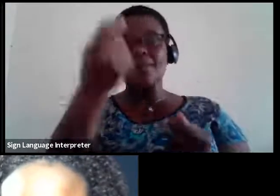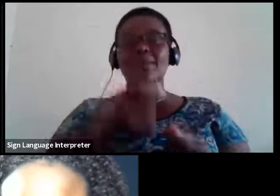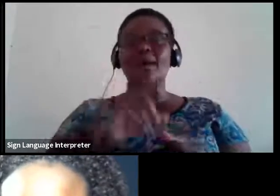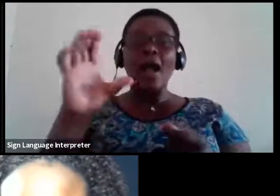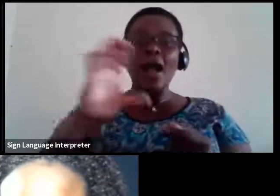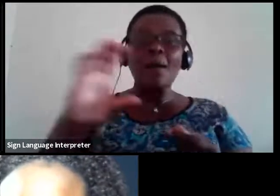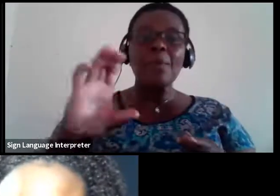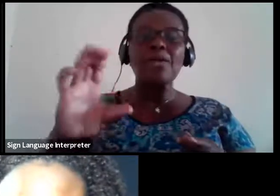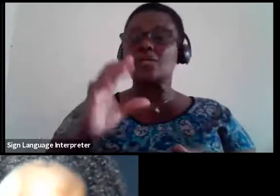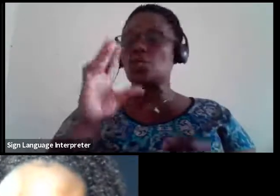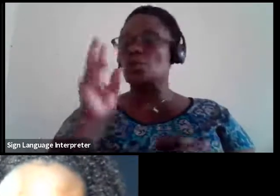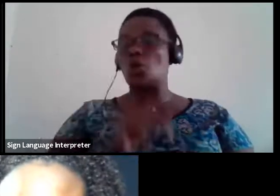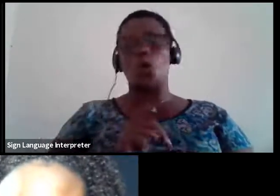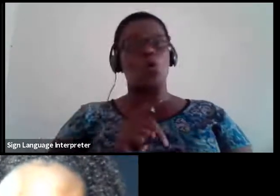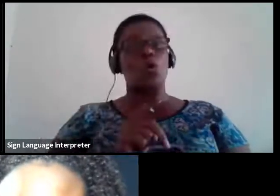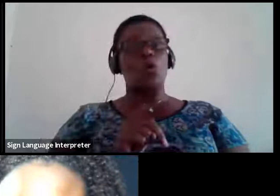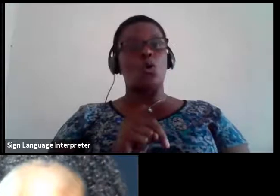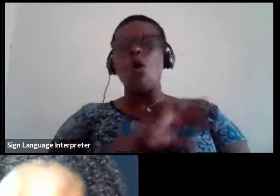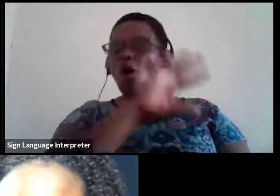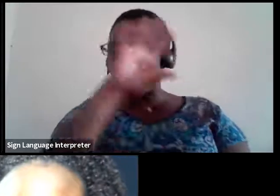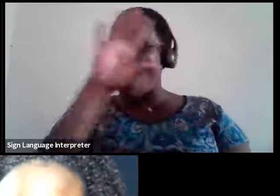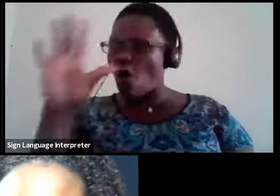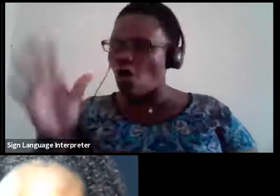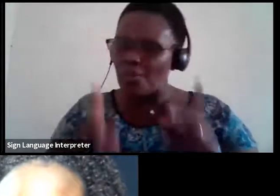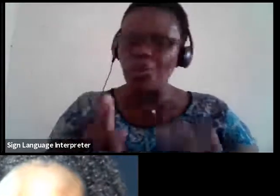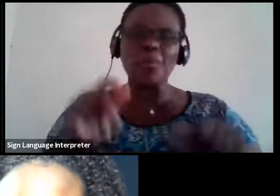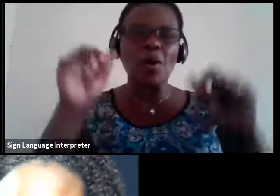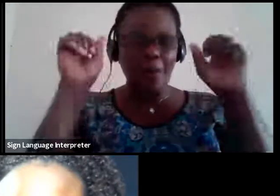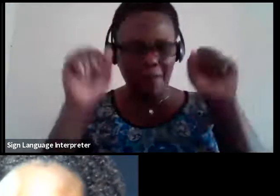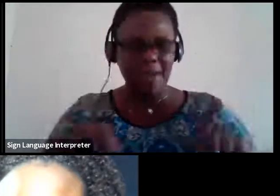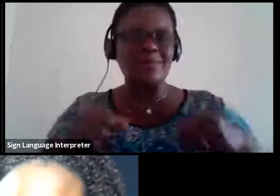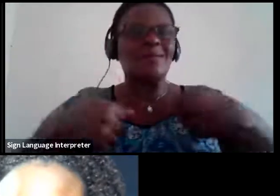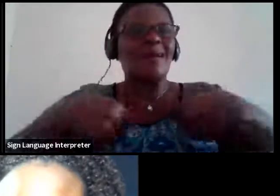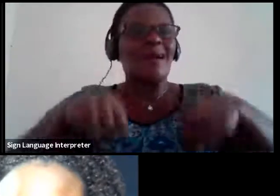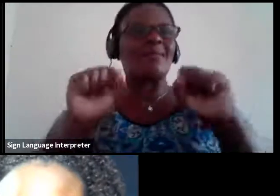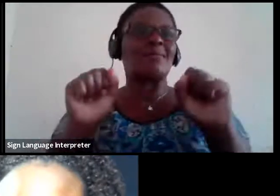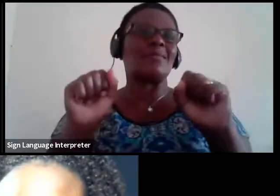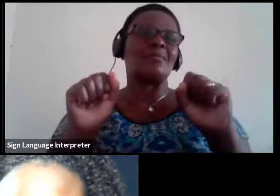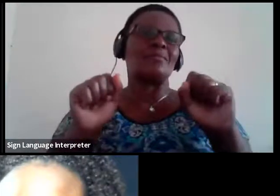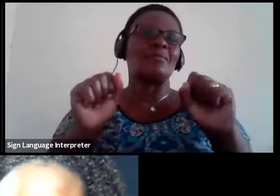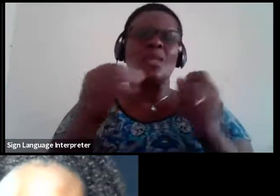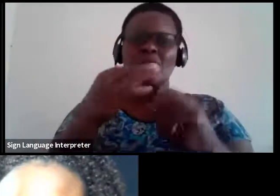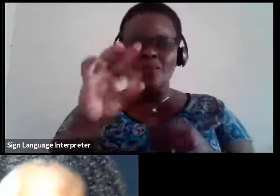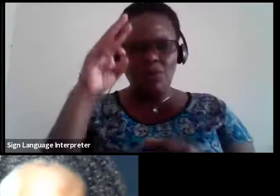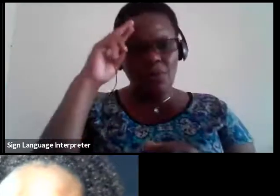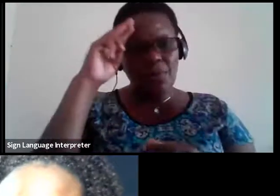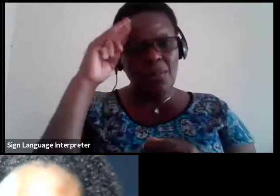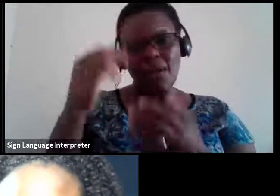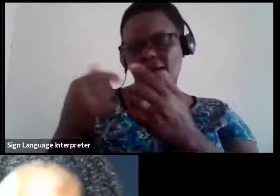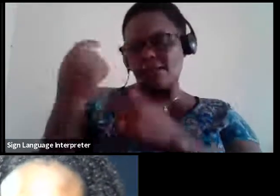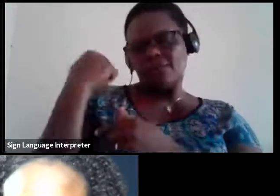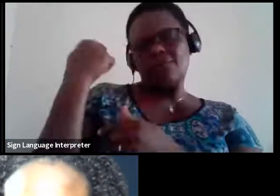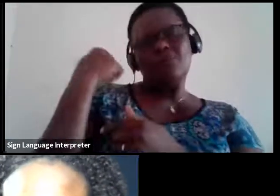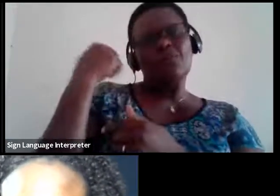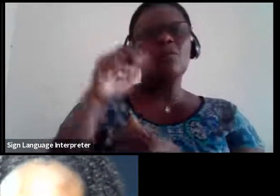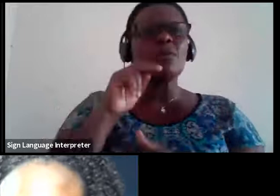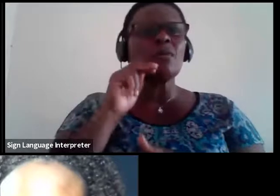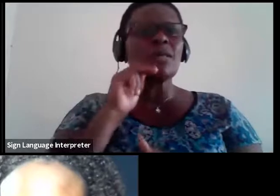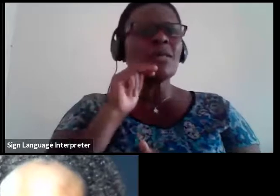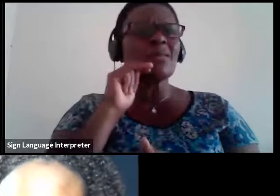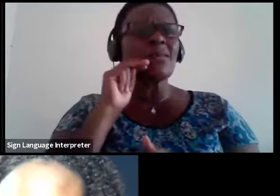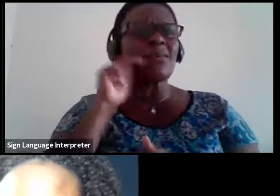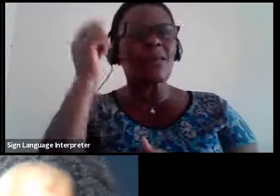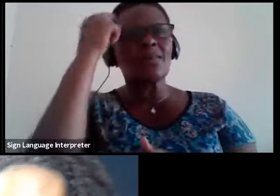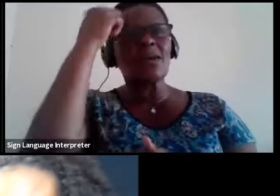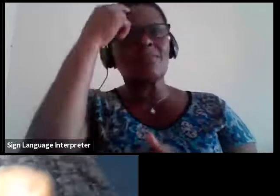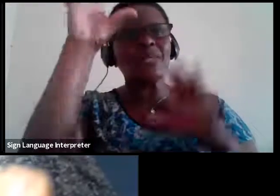be everyone's fight. Because if we remember a few months ago when the Nigerian government